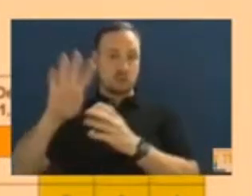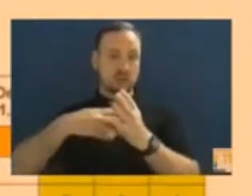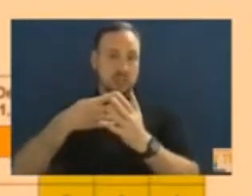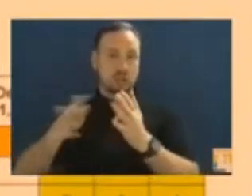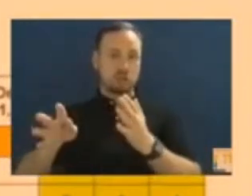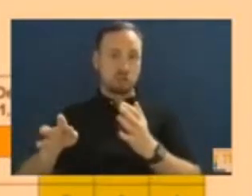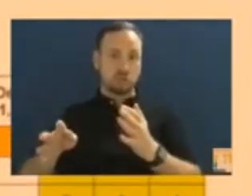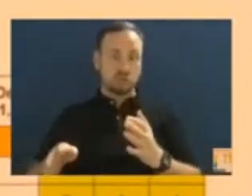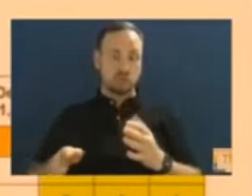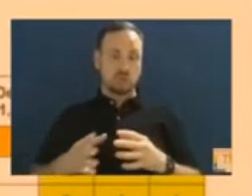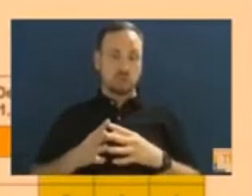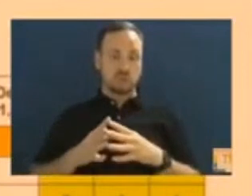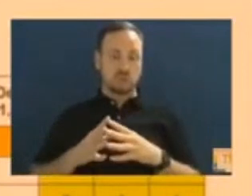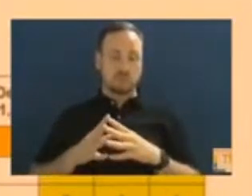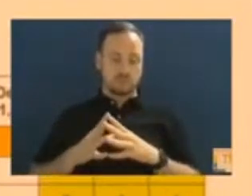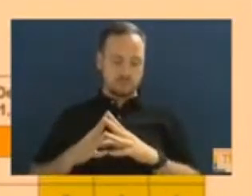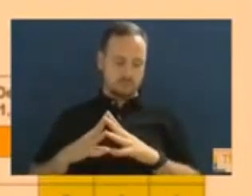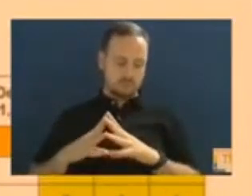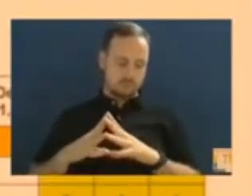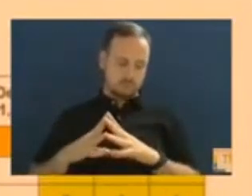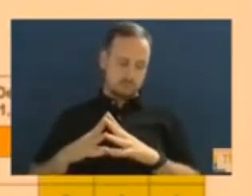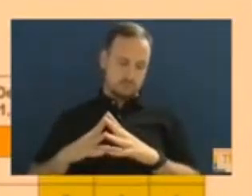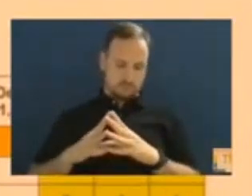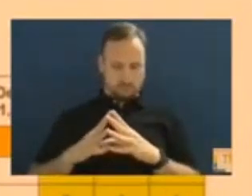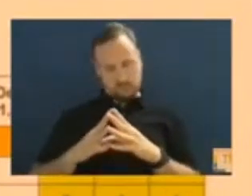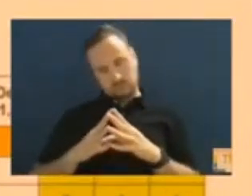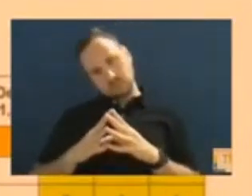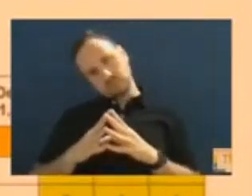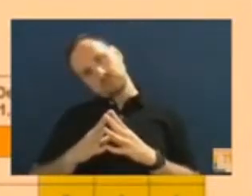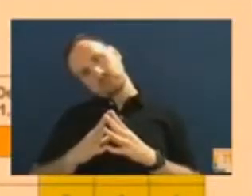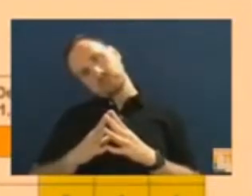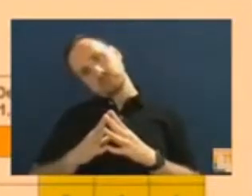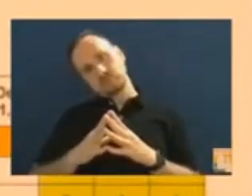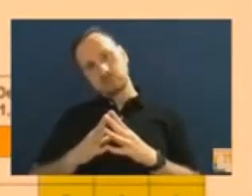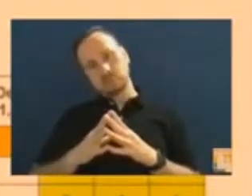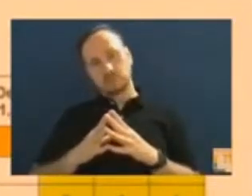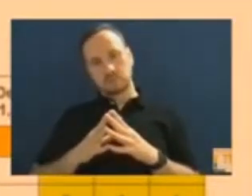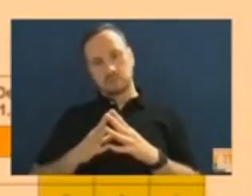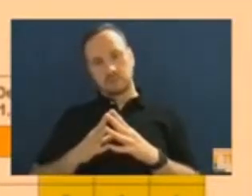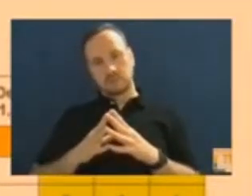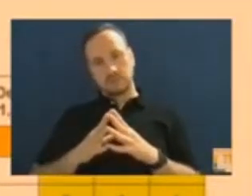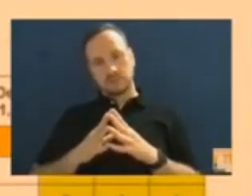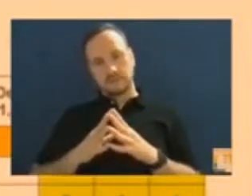So I also want to highlight the fact that in Plan B,